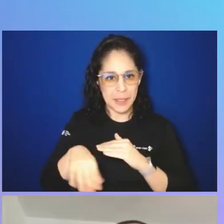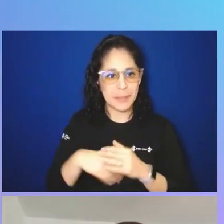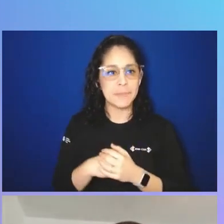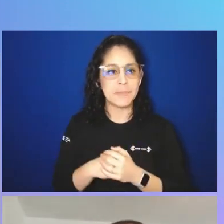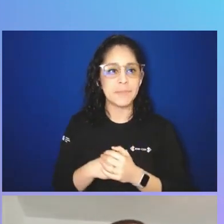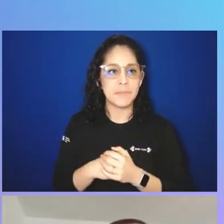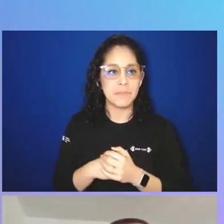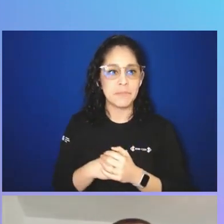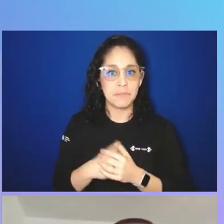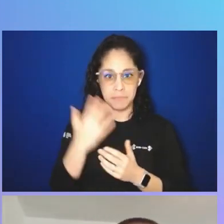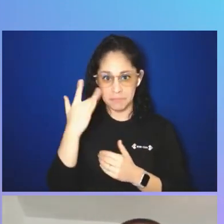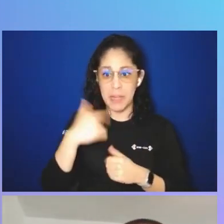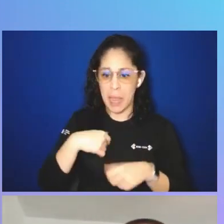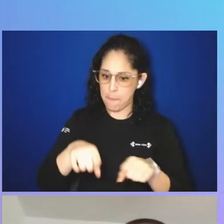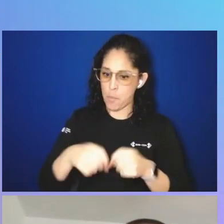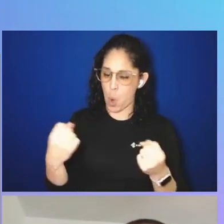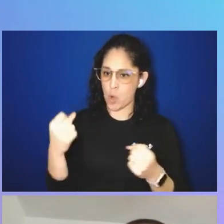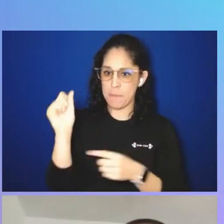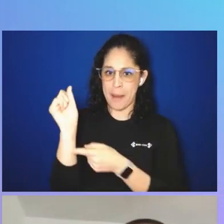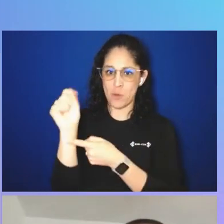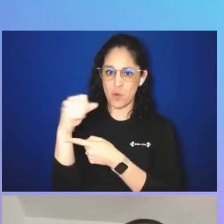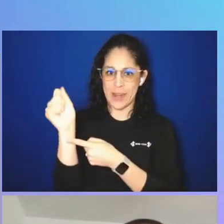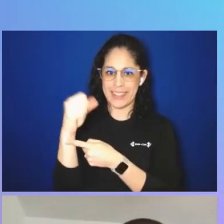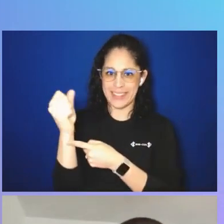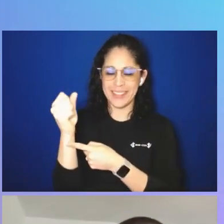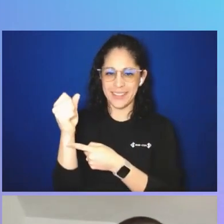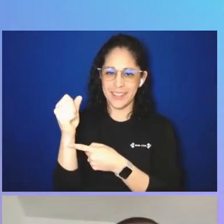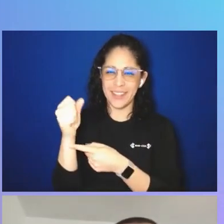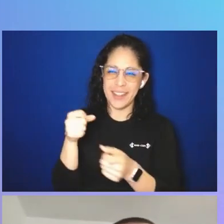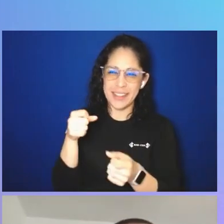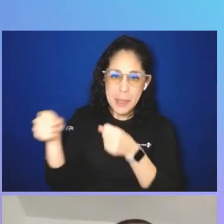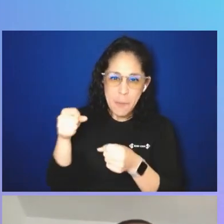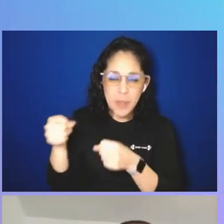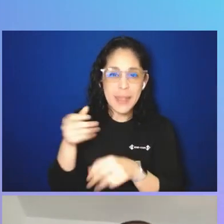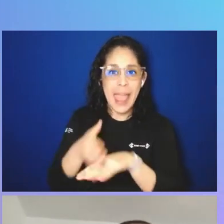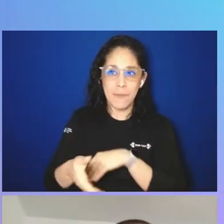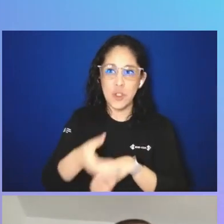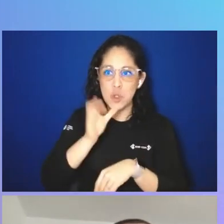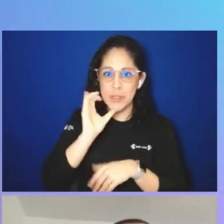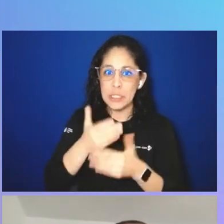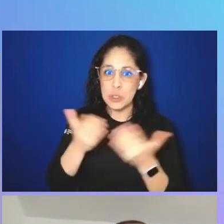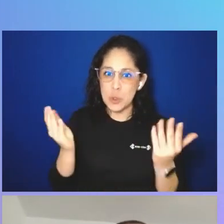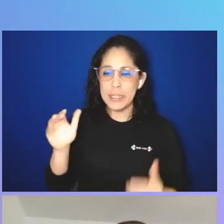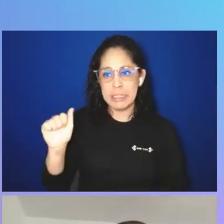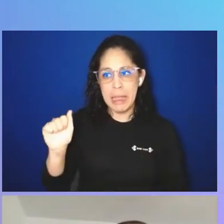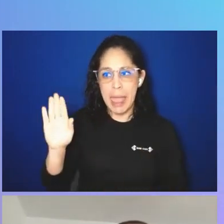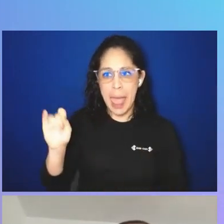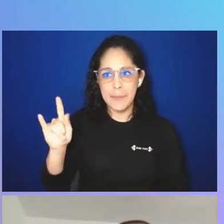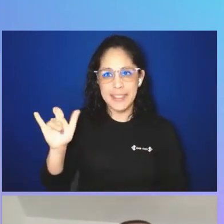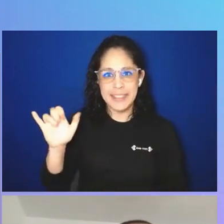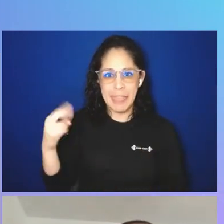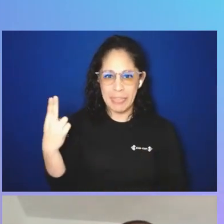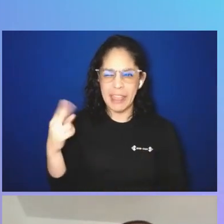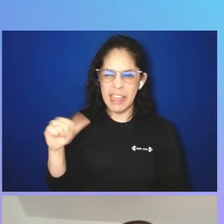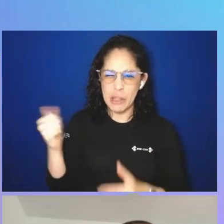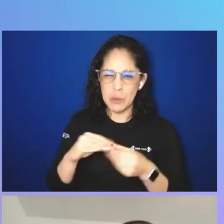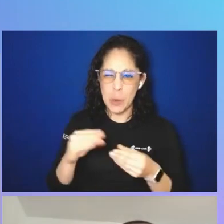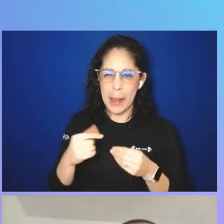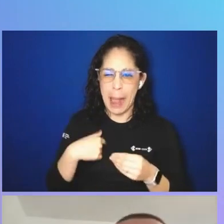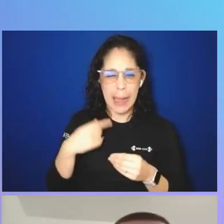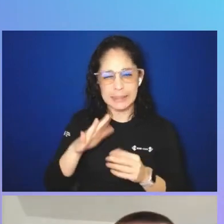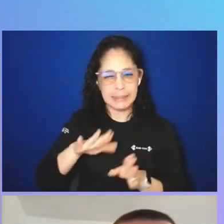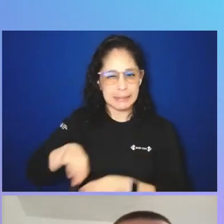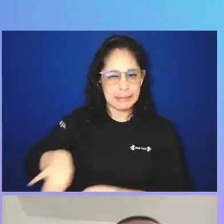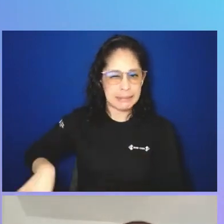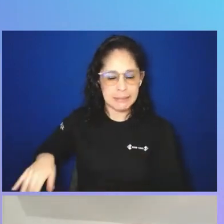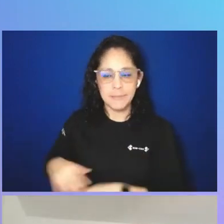Because I'd broken my wrist kickboxing after drinking too much absinthe, which is a long story, which I won't go into now.